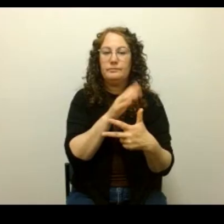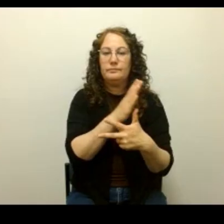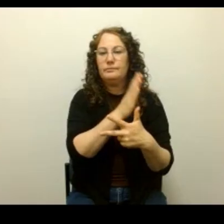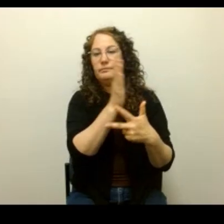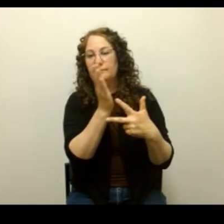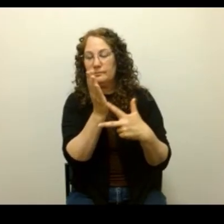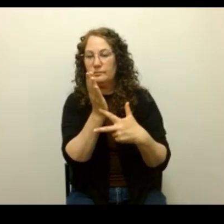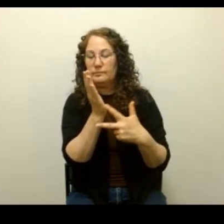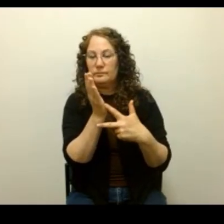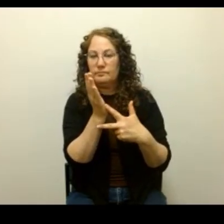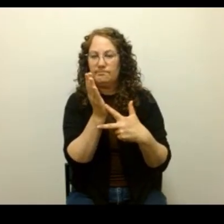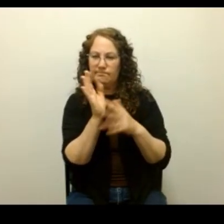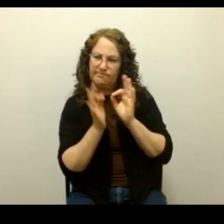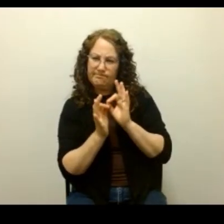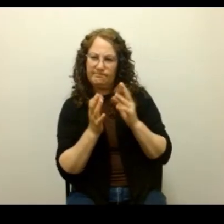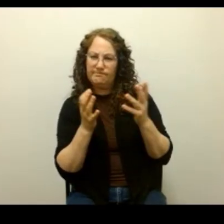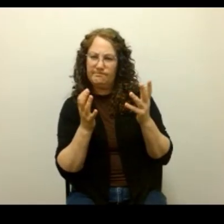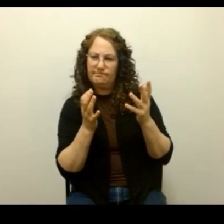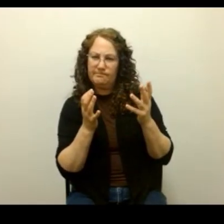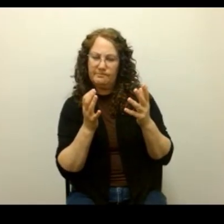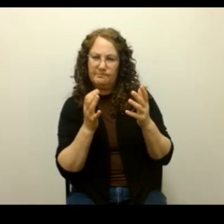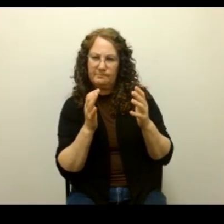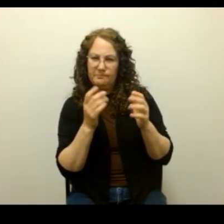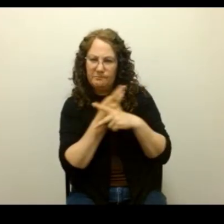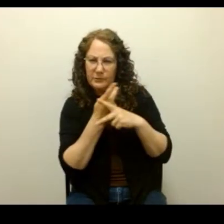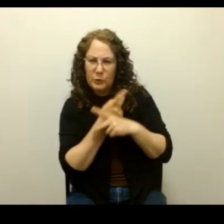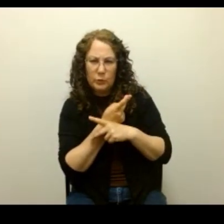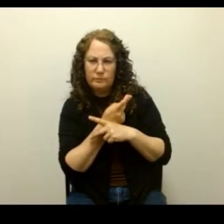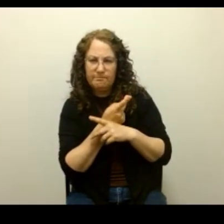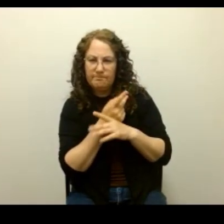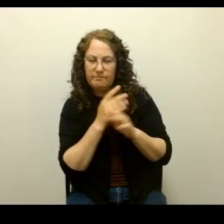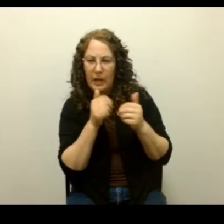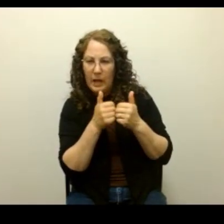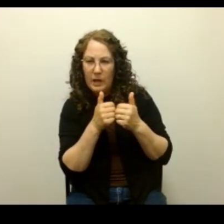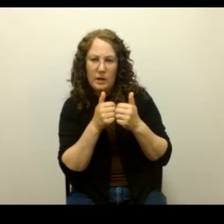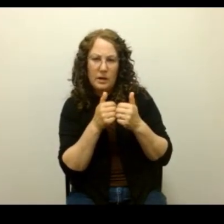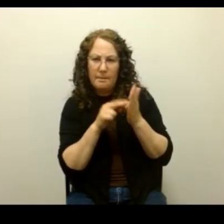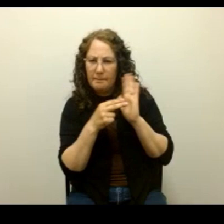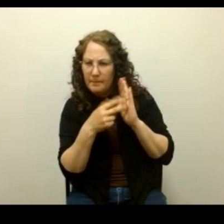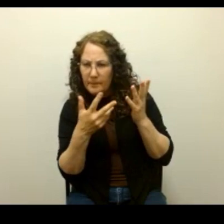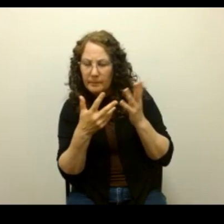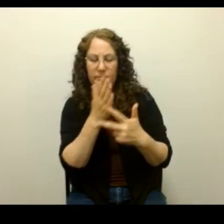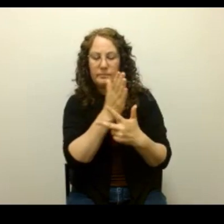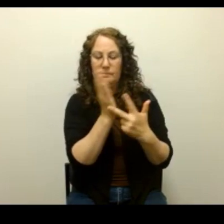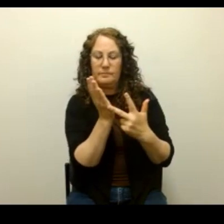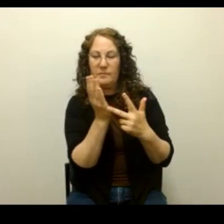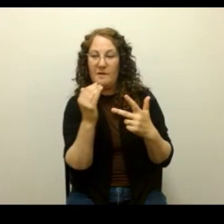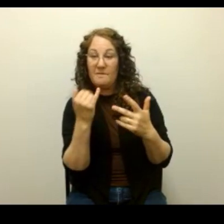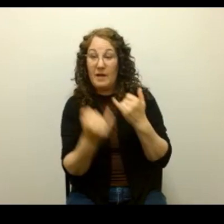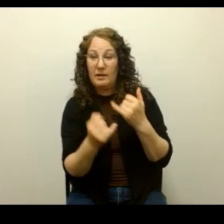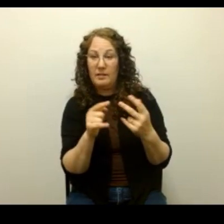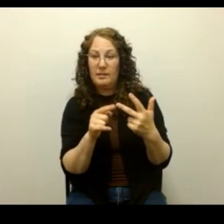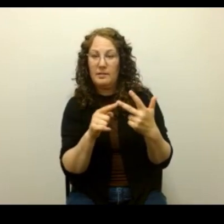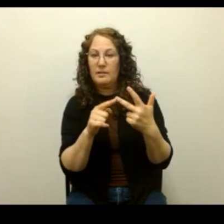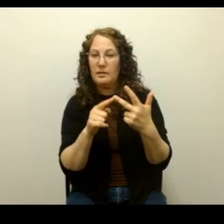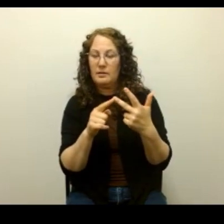another section for interpreting it, as well as the final part, which is the